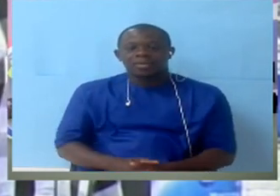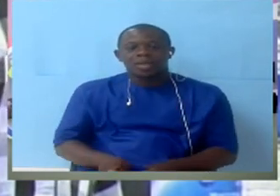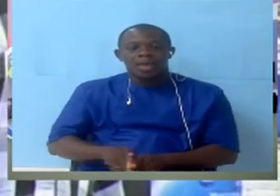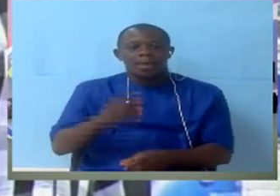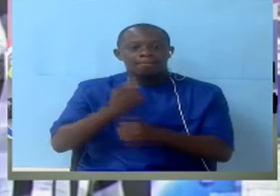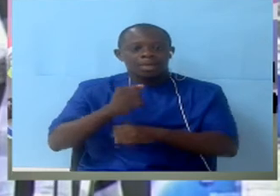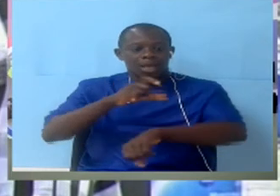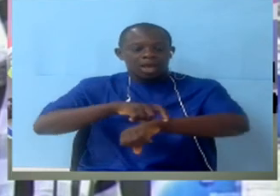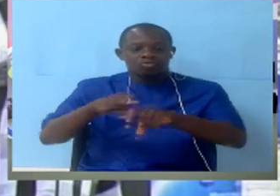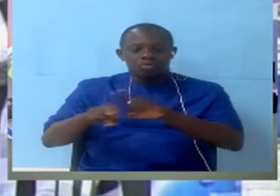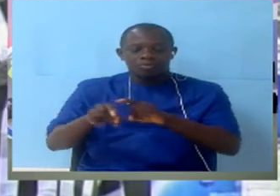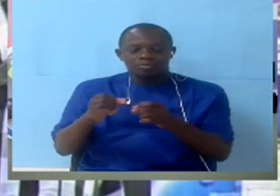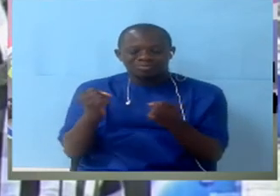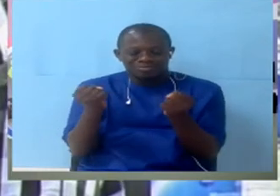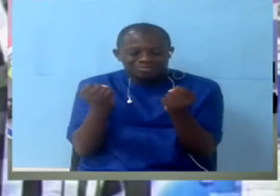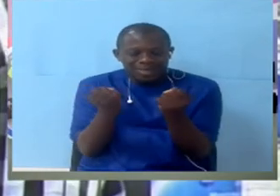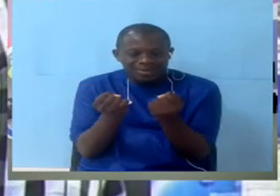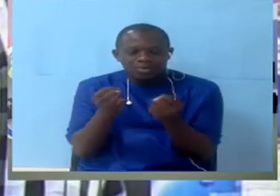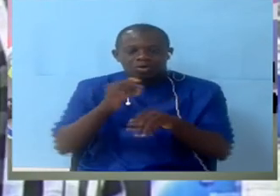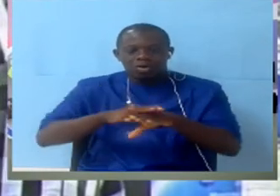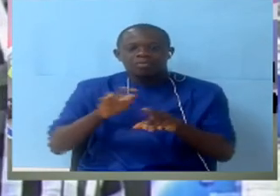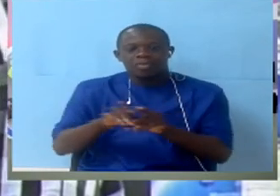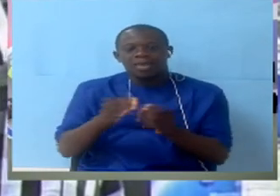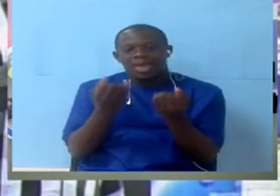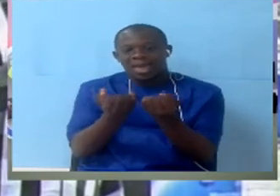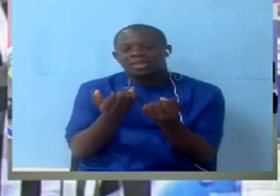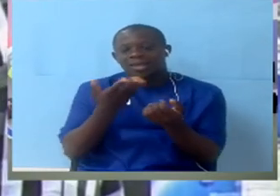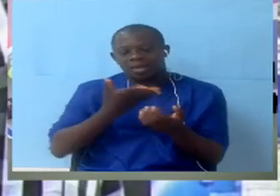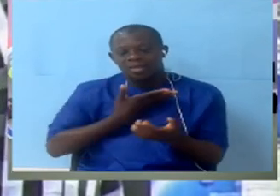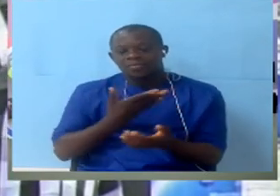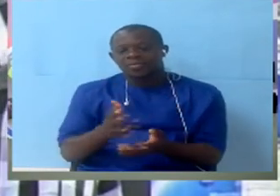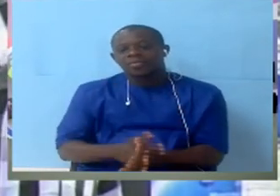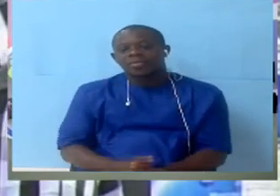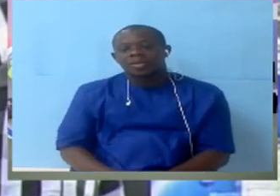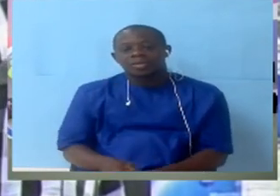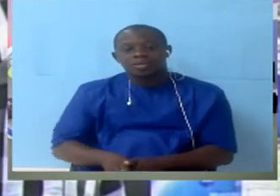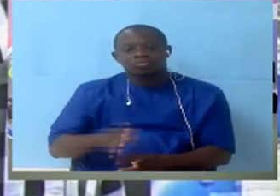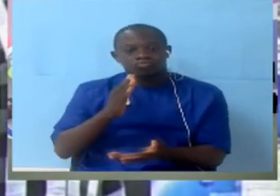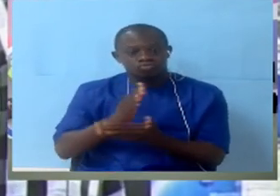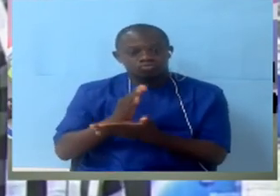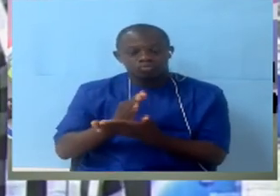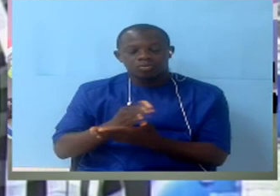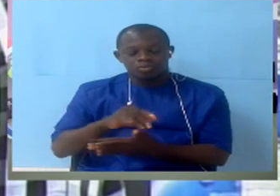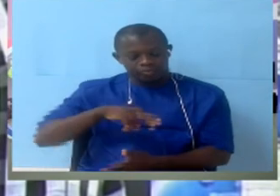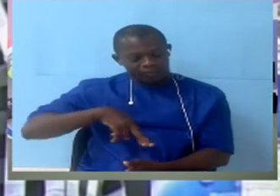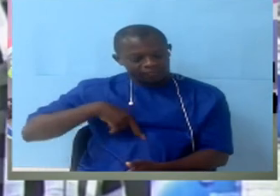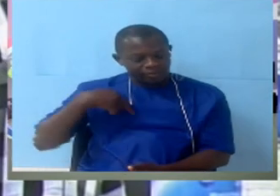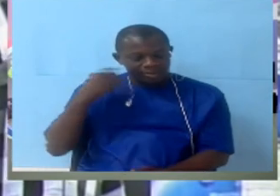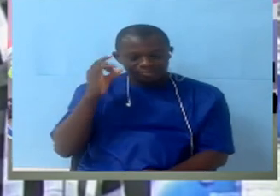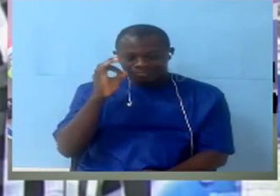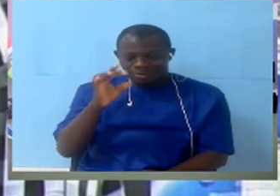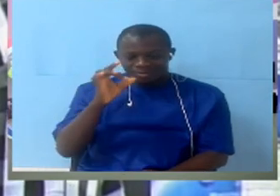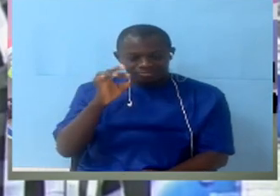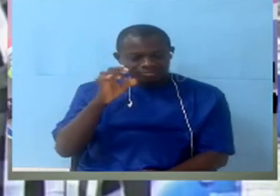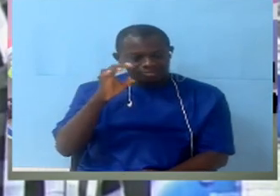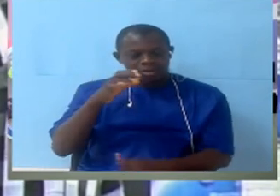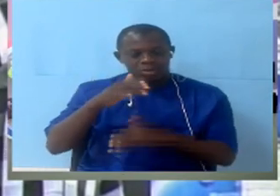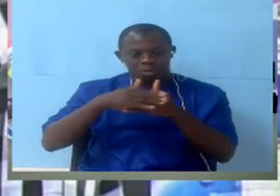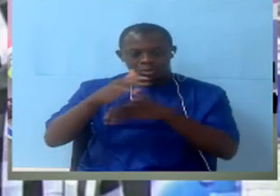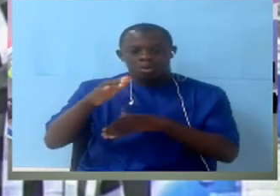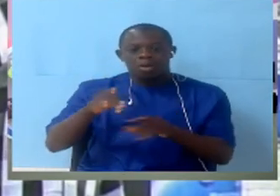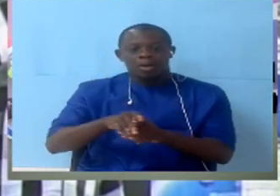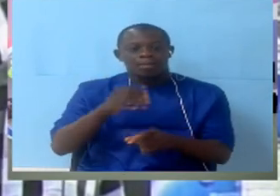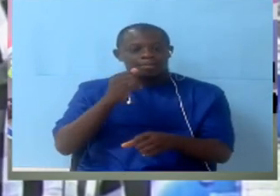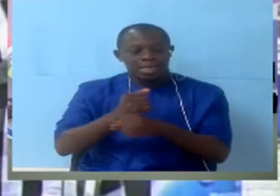bloto. He tightened up the handcuffs on my hand. I just want to more feel. So that I can feel more pain. Oh, I owe